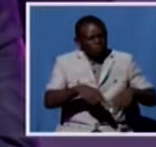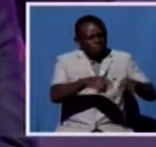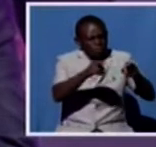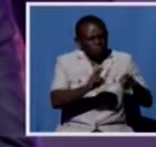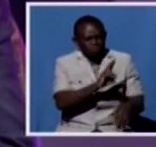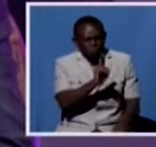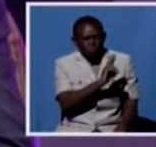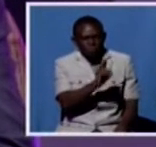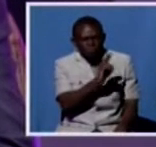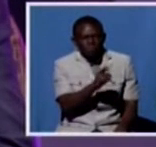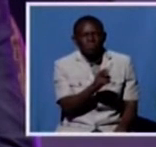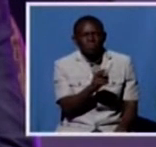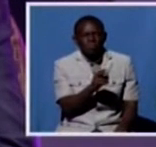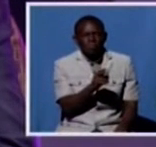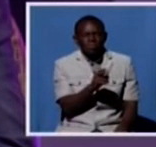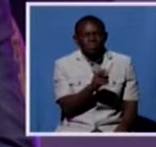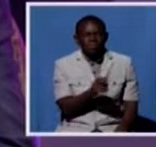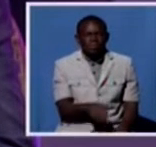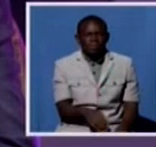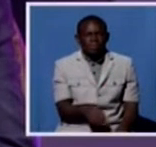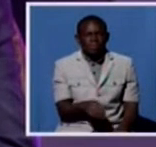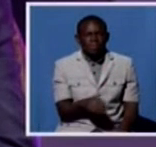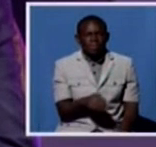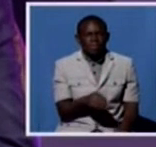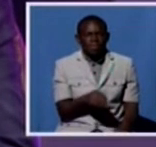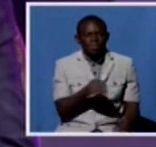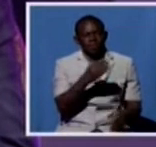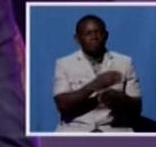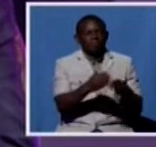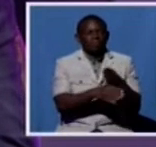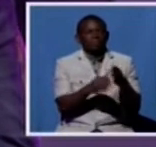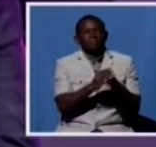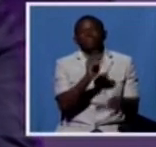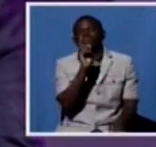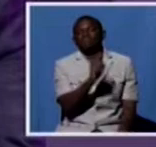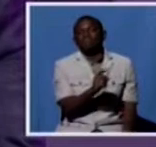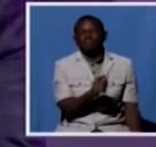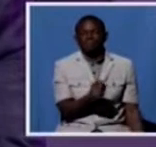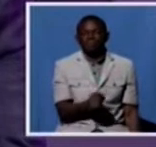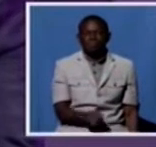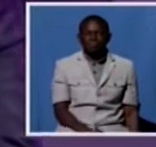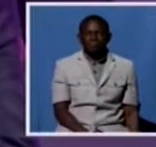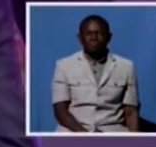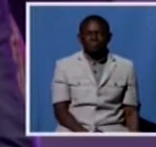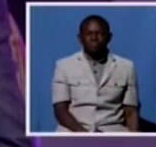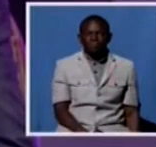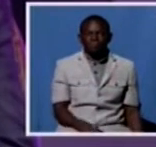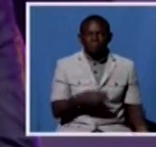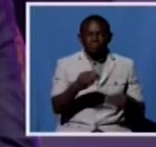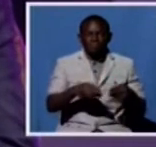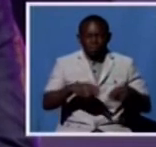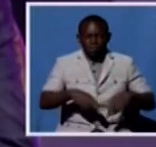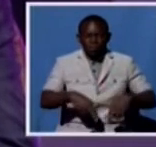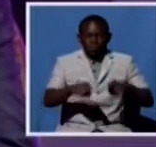you safeguard the lives of the station and the people there. So it has to be a wide stretch.